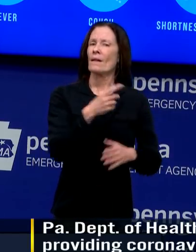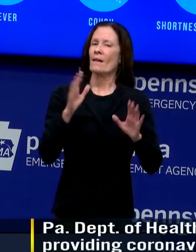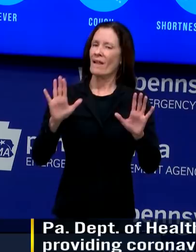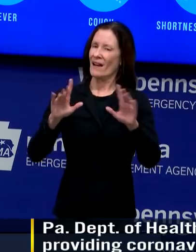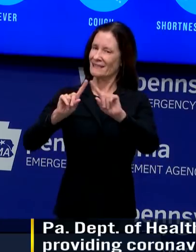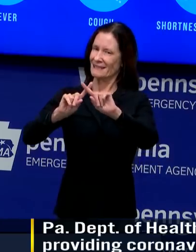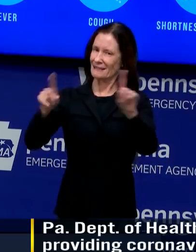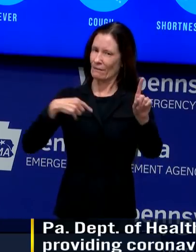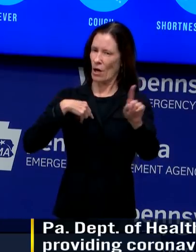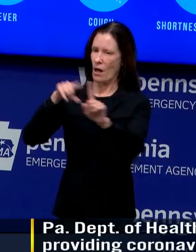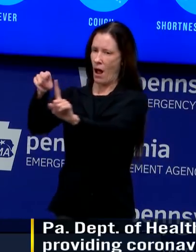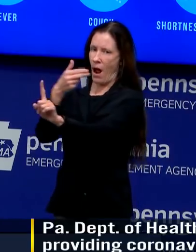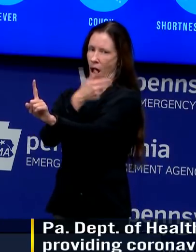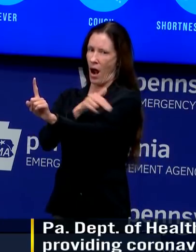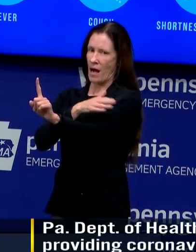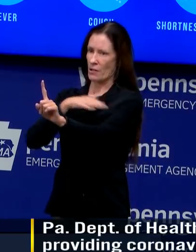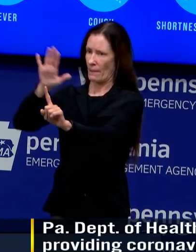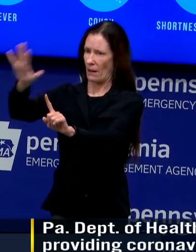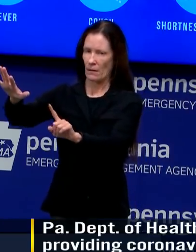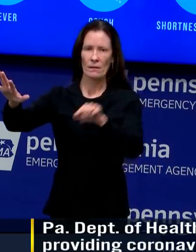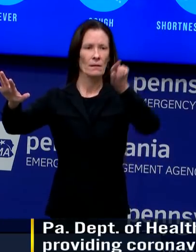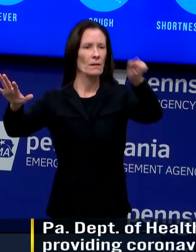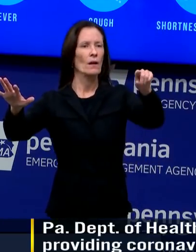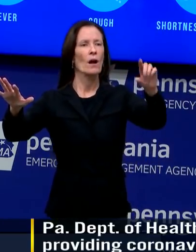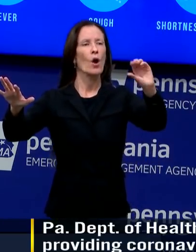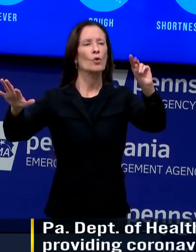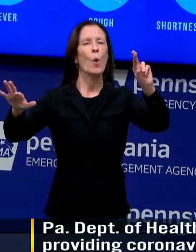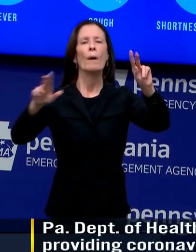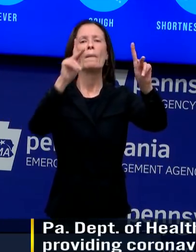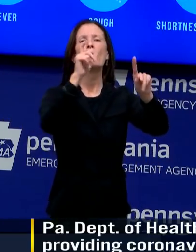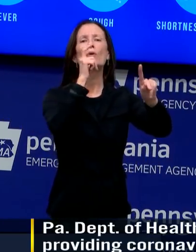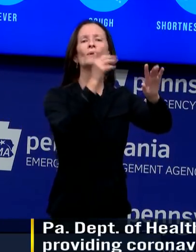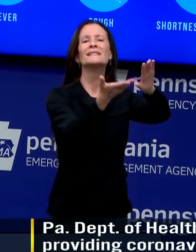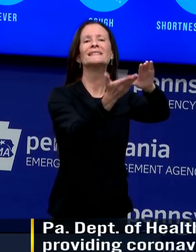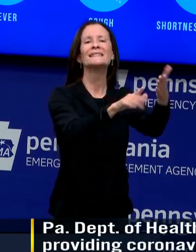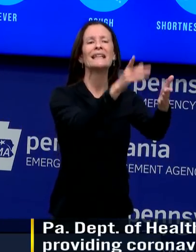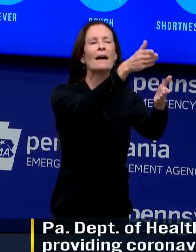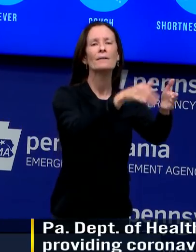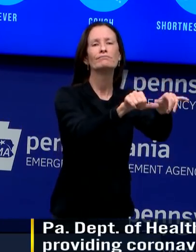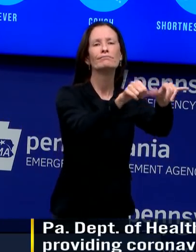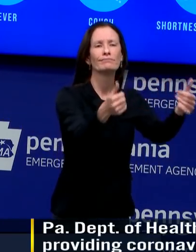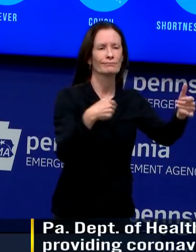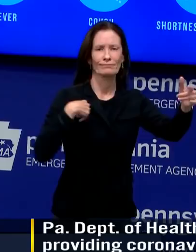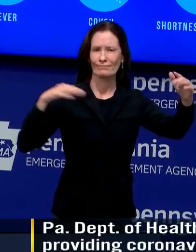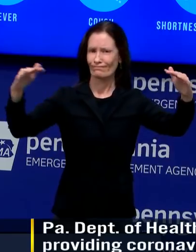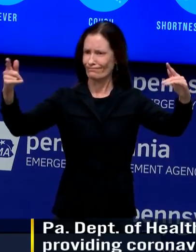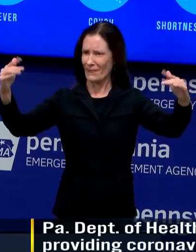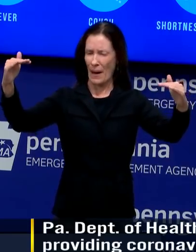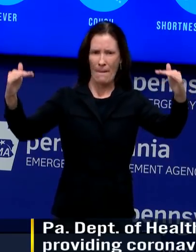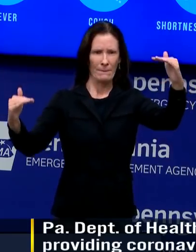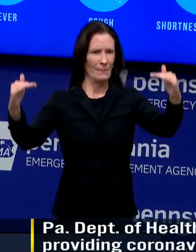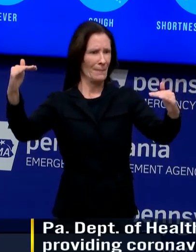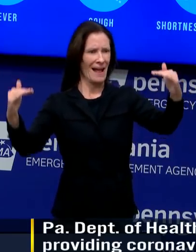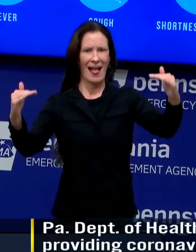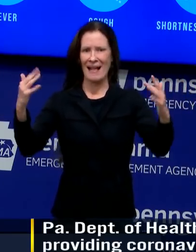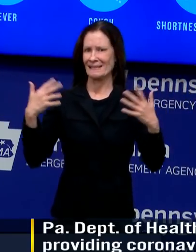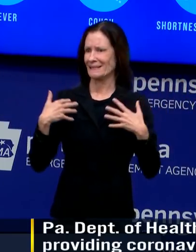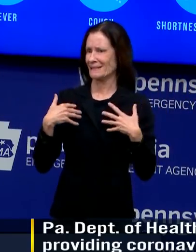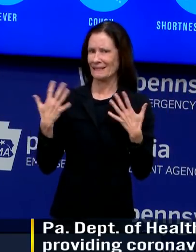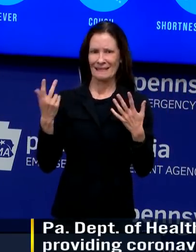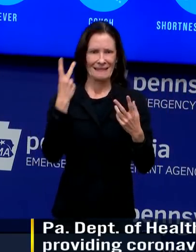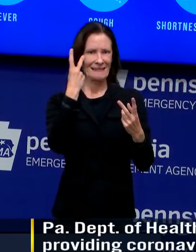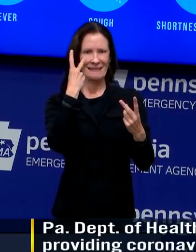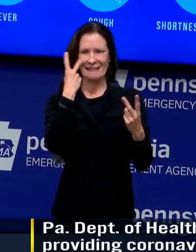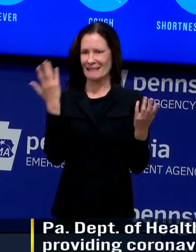had discussions with both, and we're going to try to strike the right balance in terms of death reporting into our data